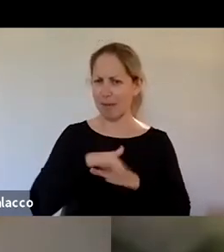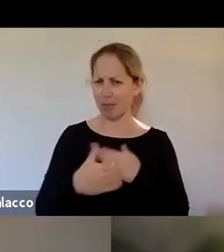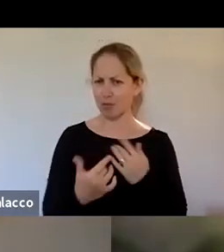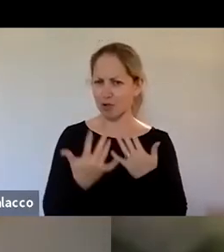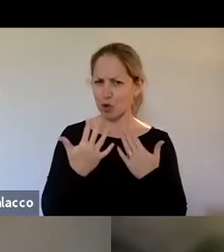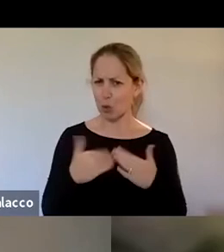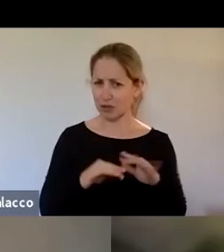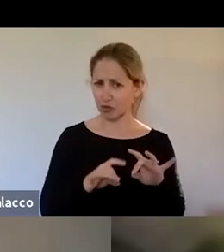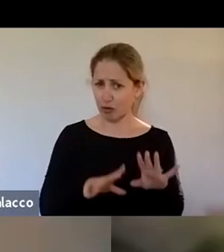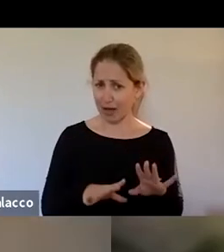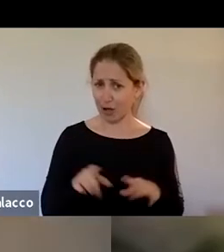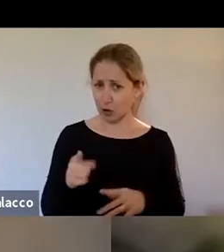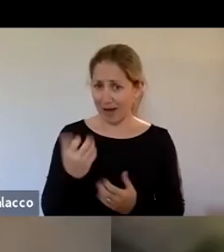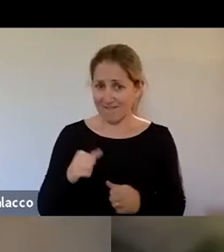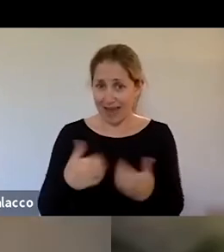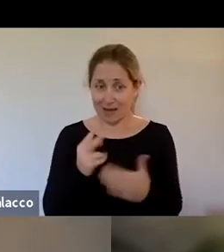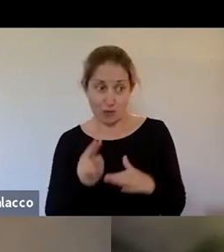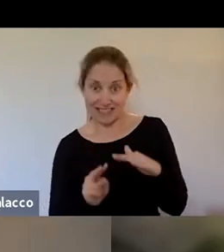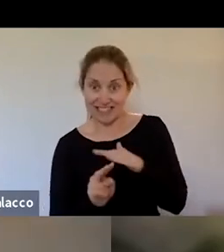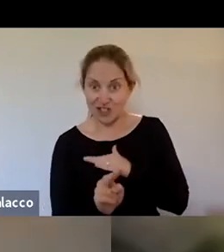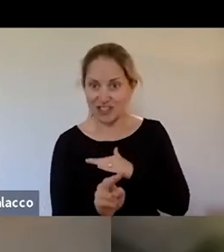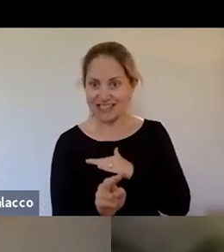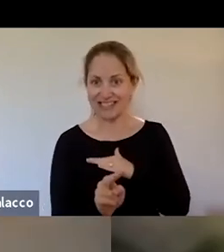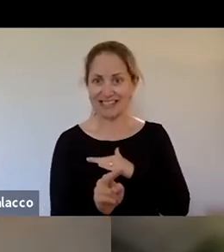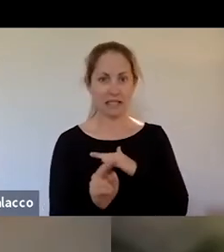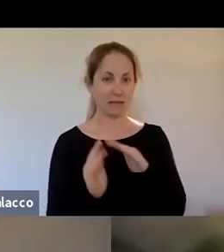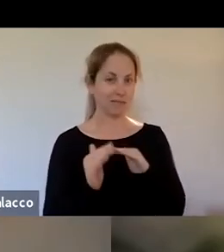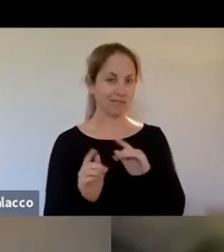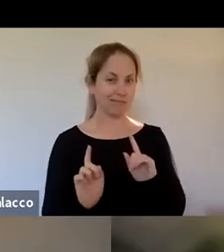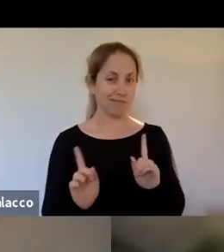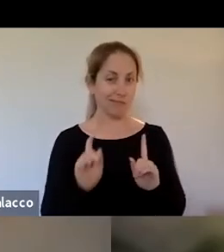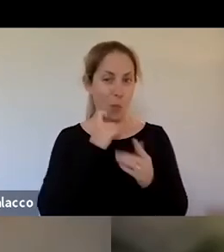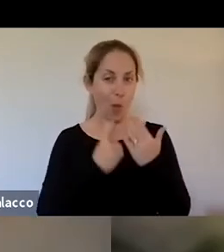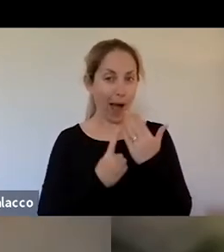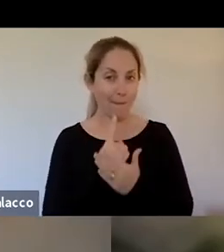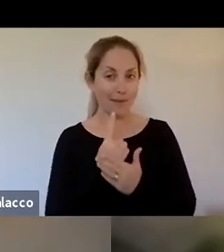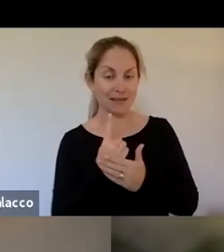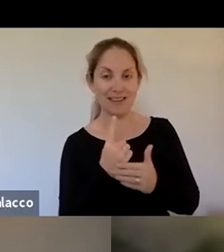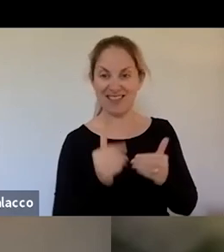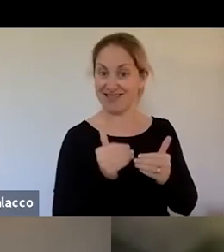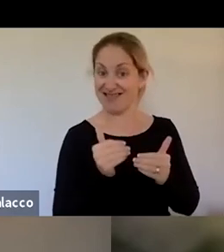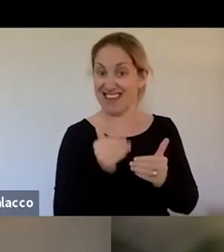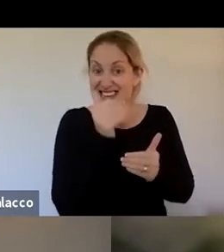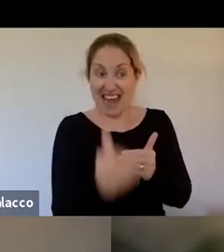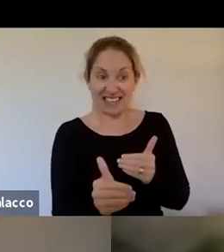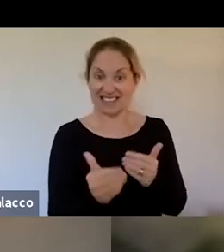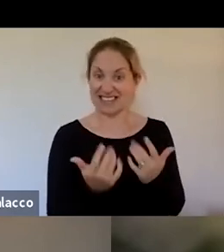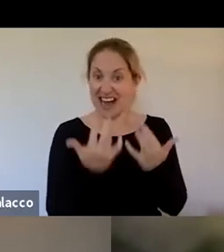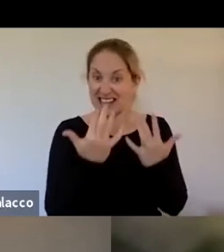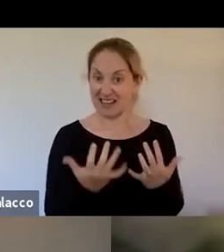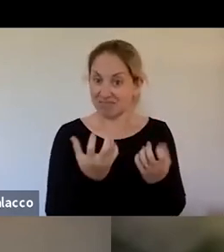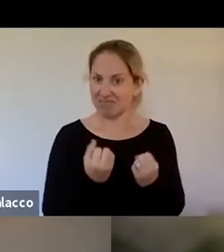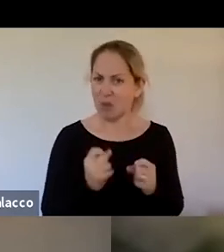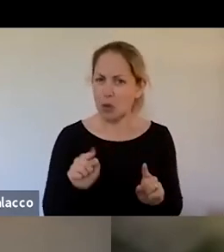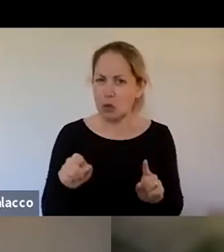And have you got any predictions for what we could see in the next data collection? Or what will you be curious about